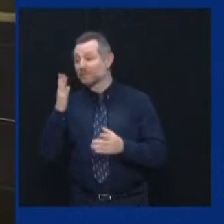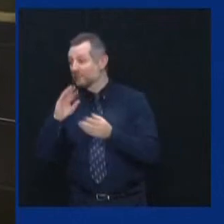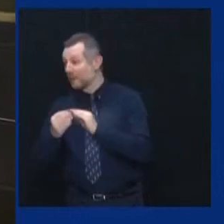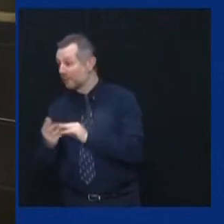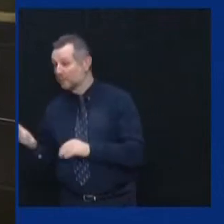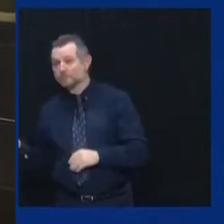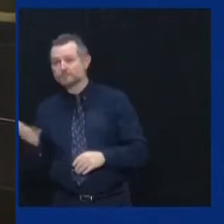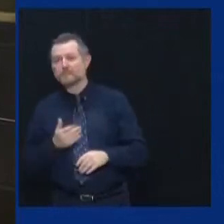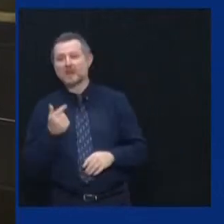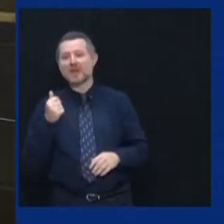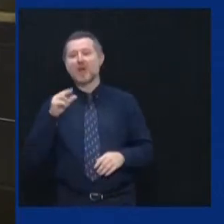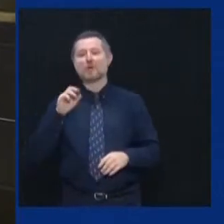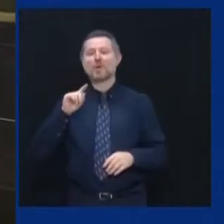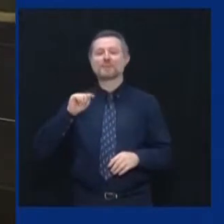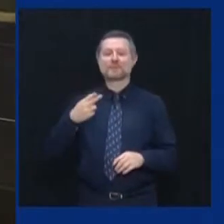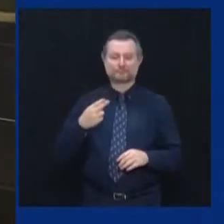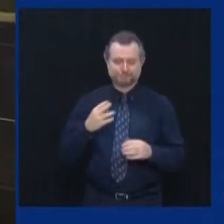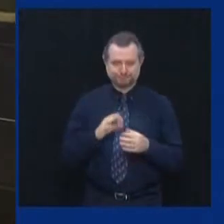Yes, we've done